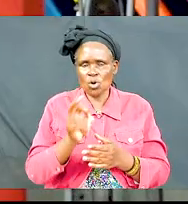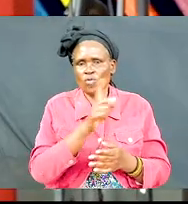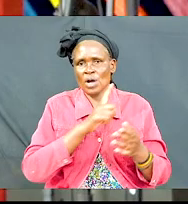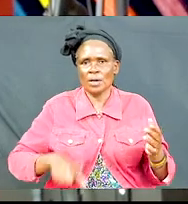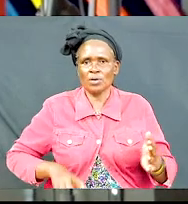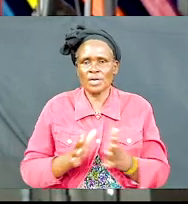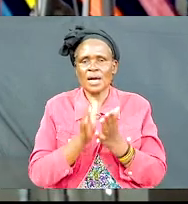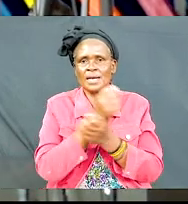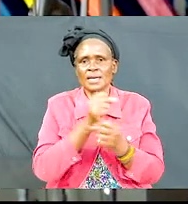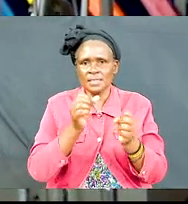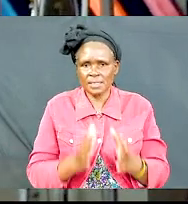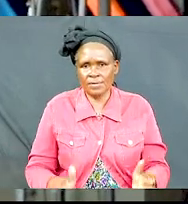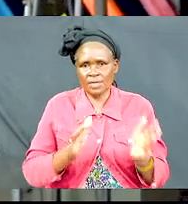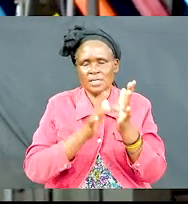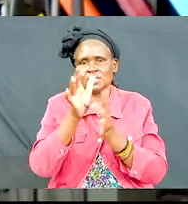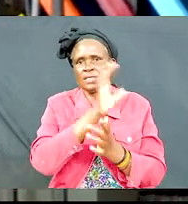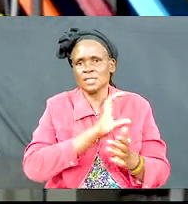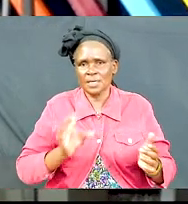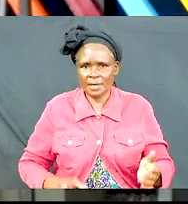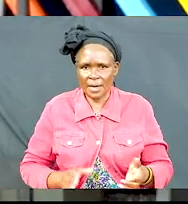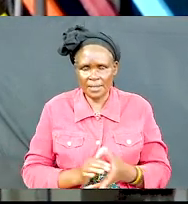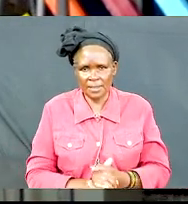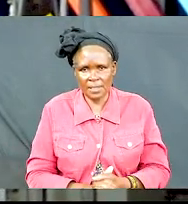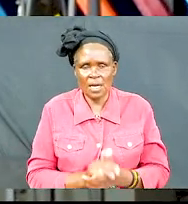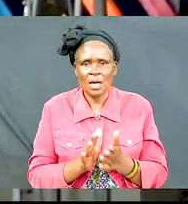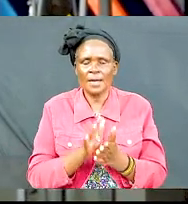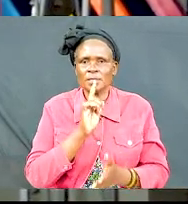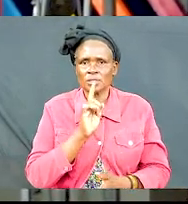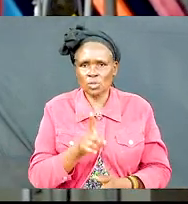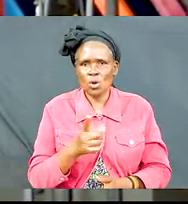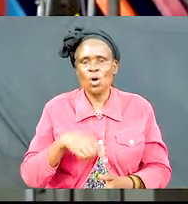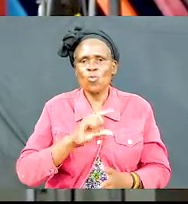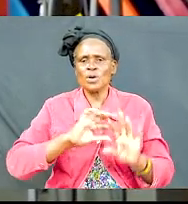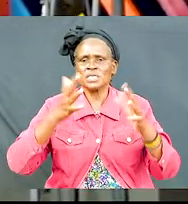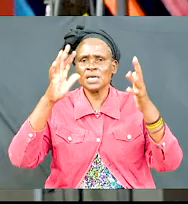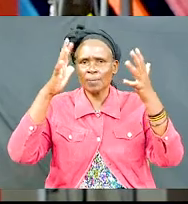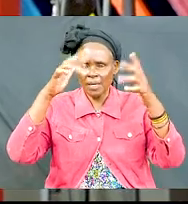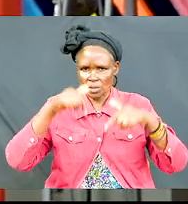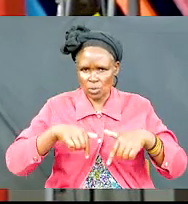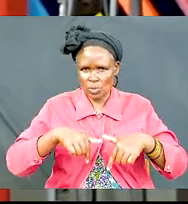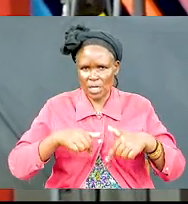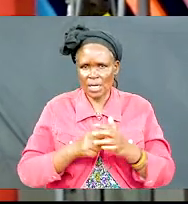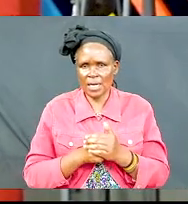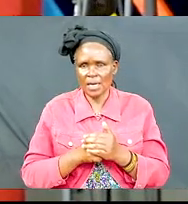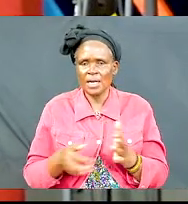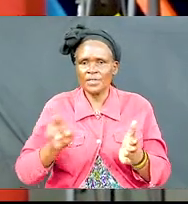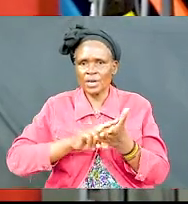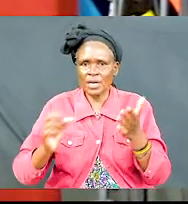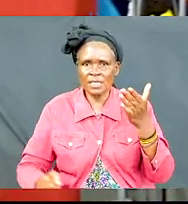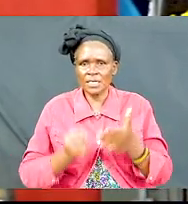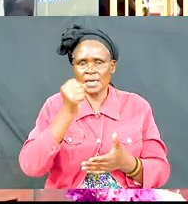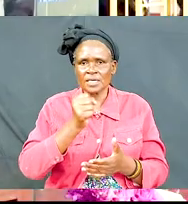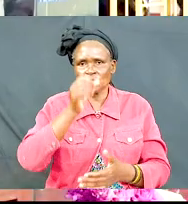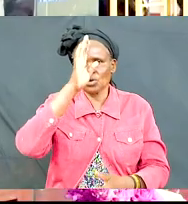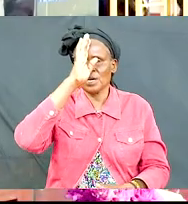Savior, Jesus Christ. And so, we celebrate today the Resurrection